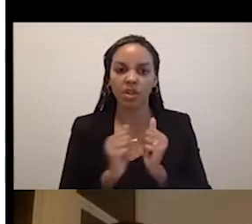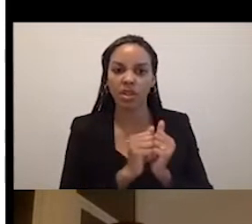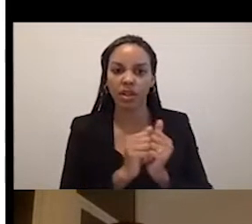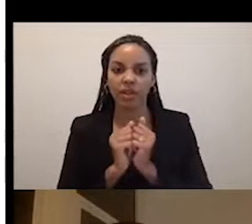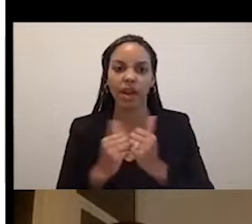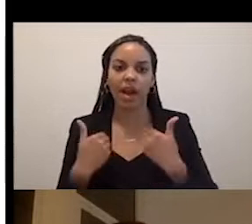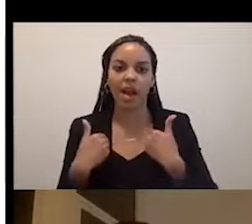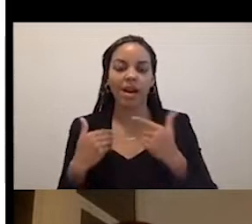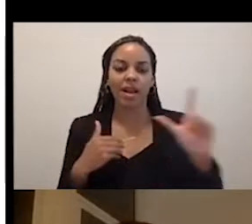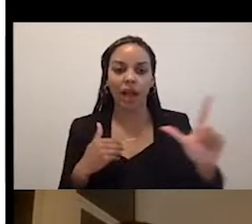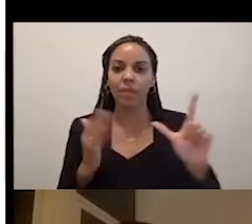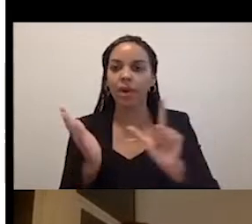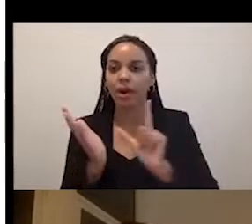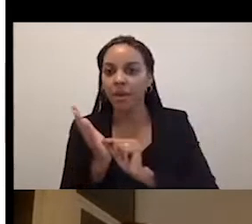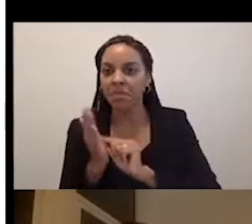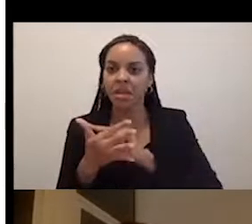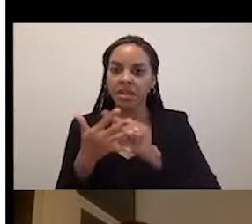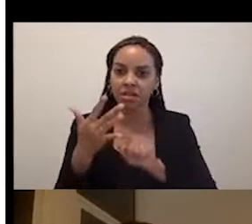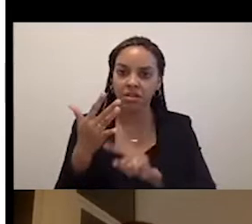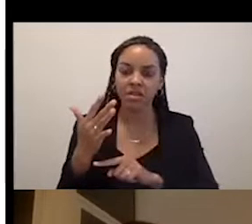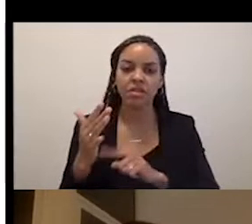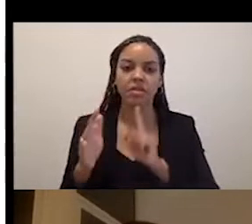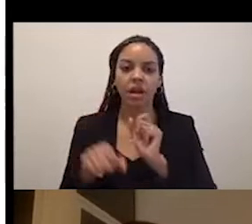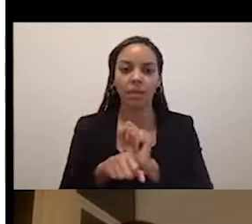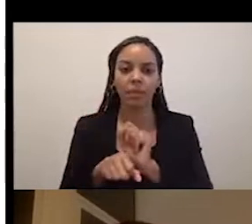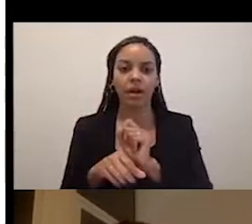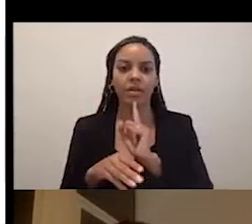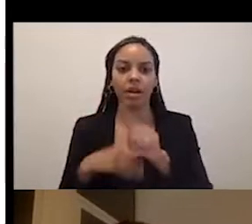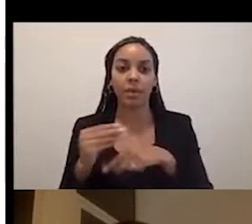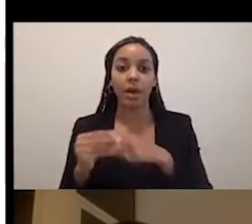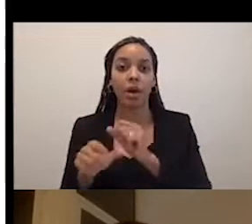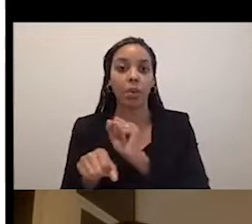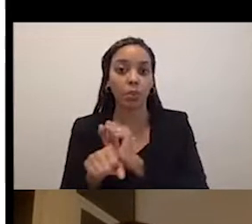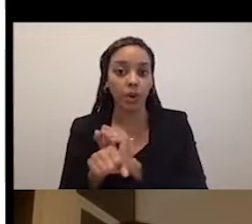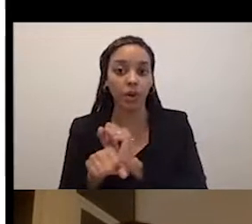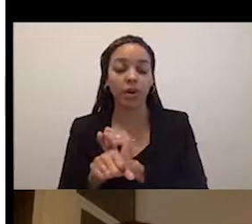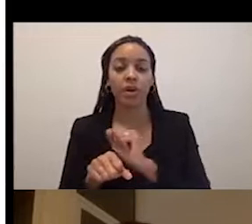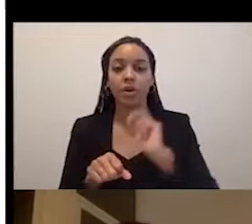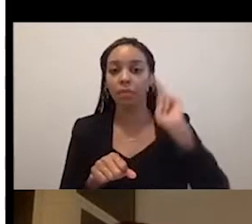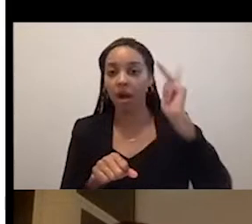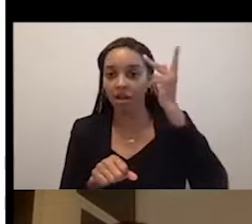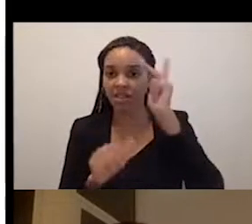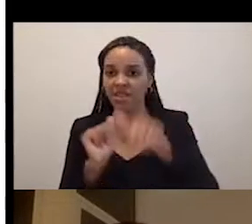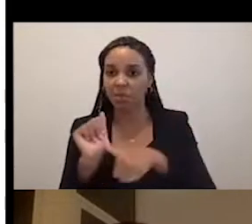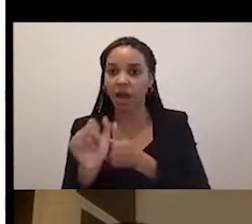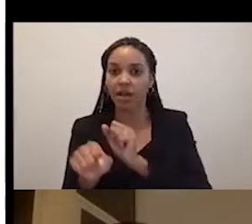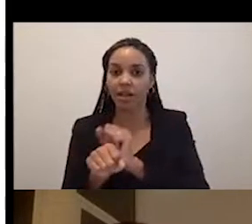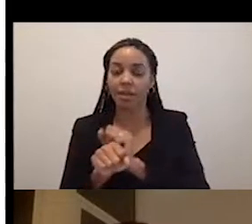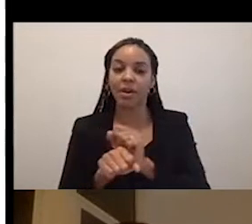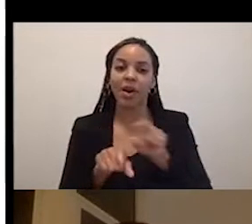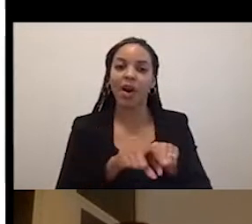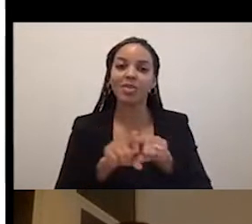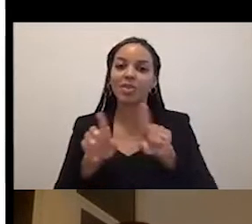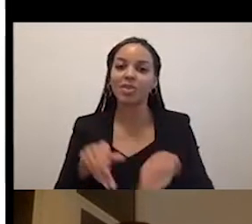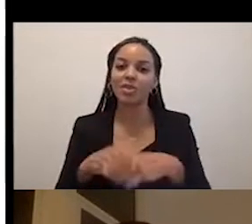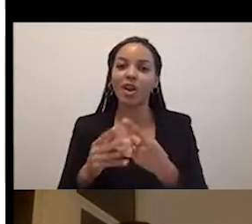different kind of labor movements and the politics around labor. They also started growing plants in our garden that have